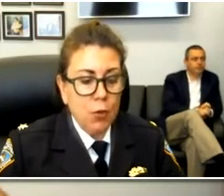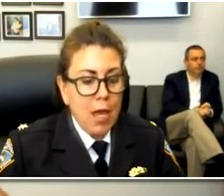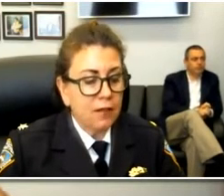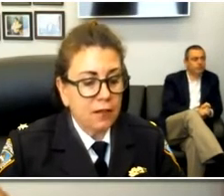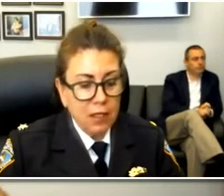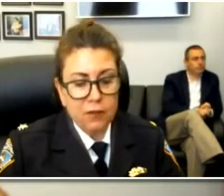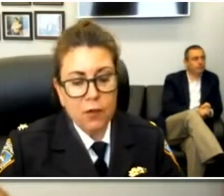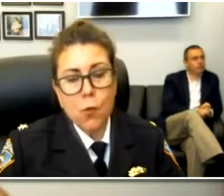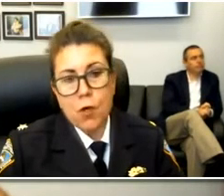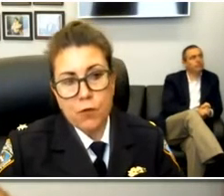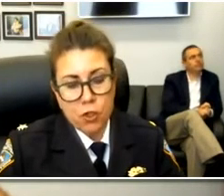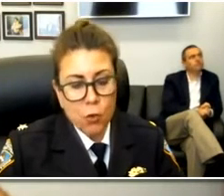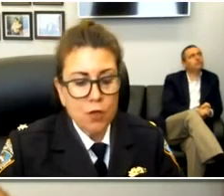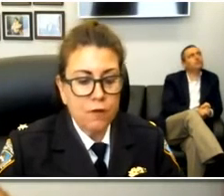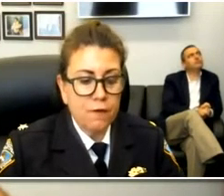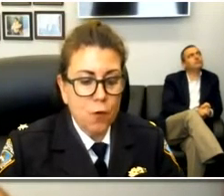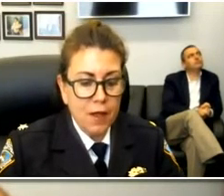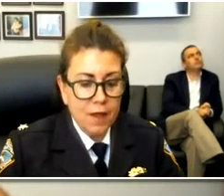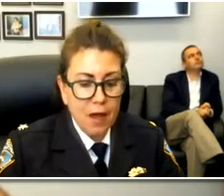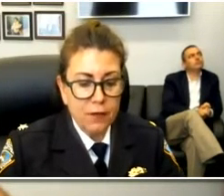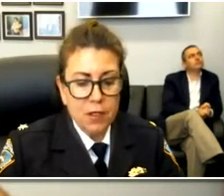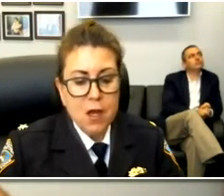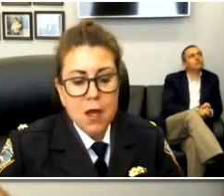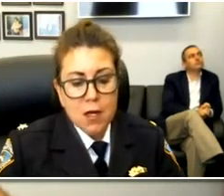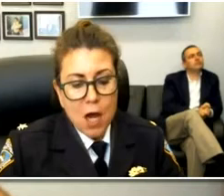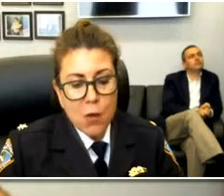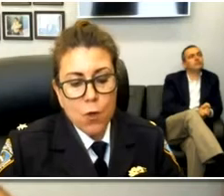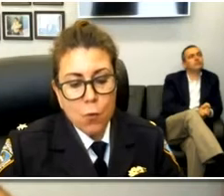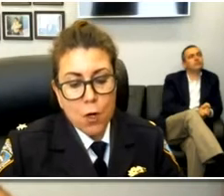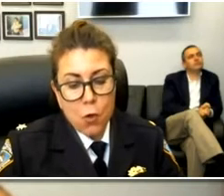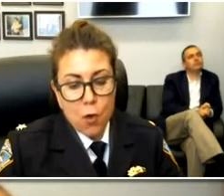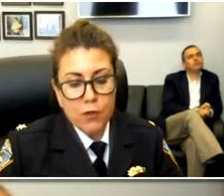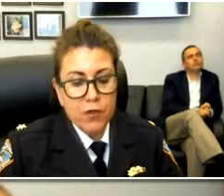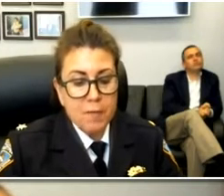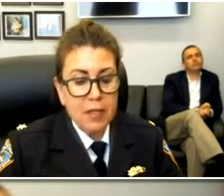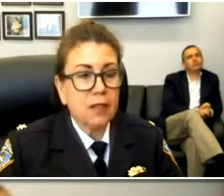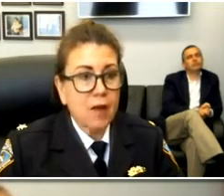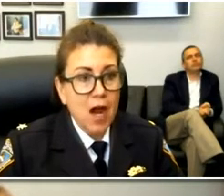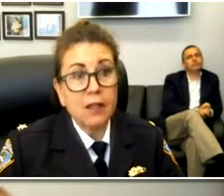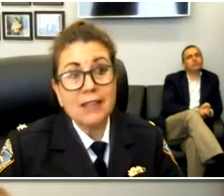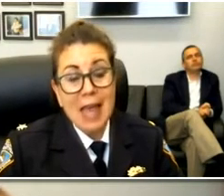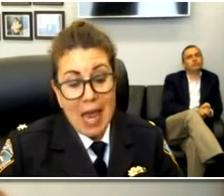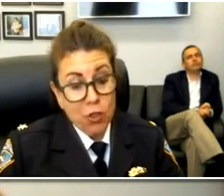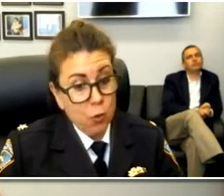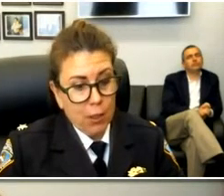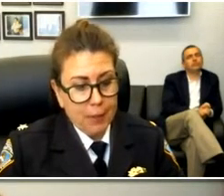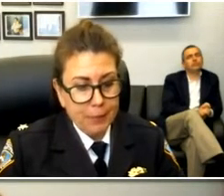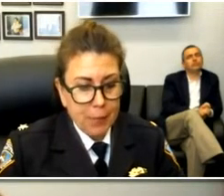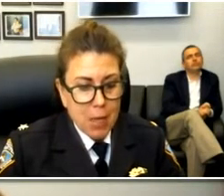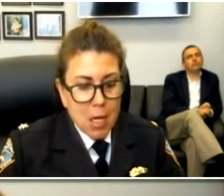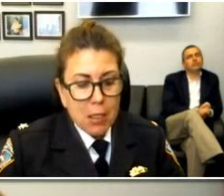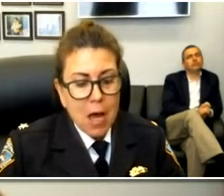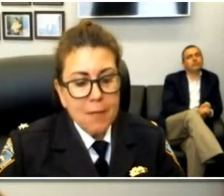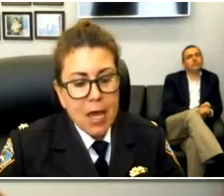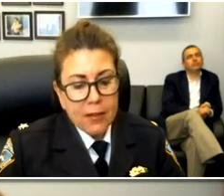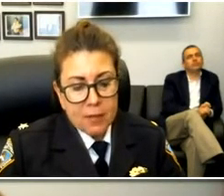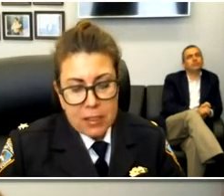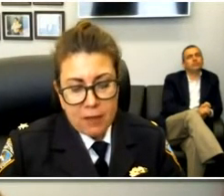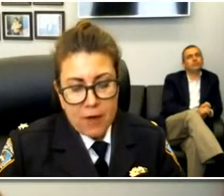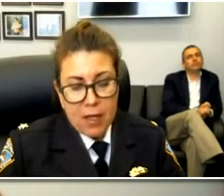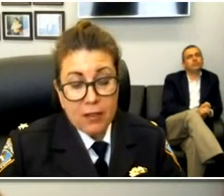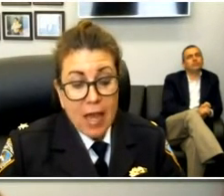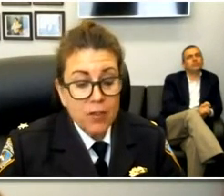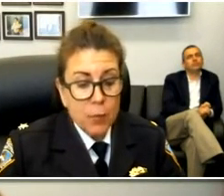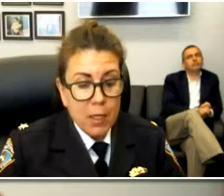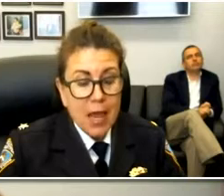priorities but our Collective efforts to combat domestic violence are all the more important during these times of physical isolation